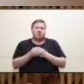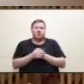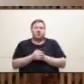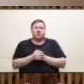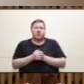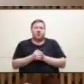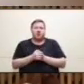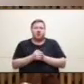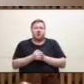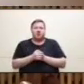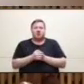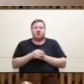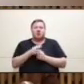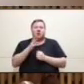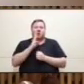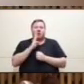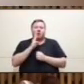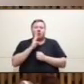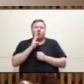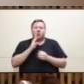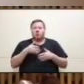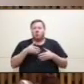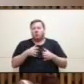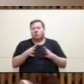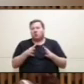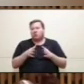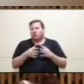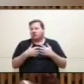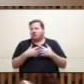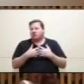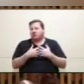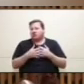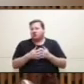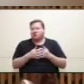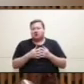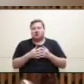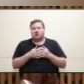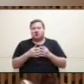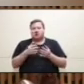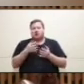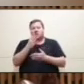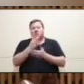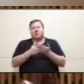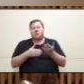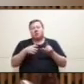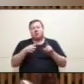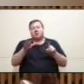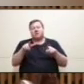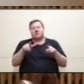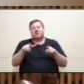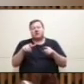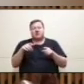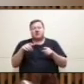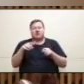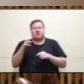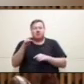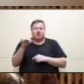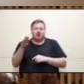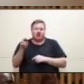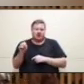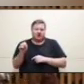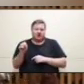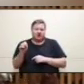laboratory jointly. Part of the 17 million, the money goes to the laboratory